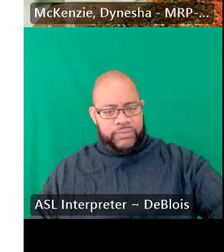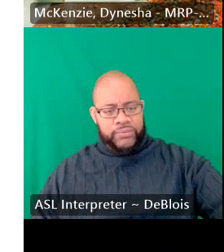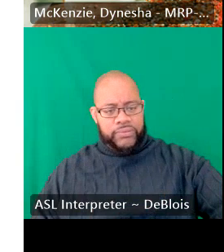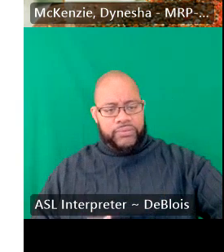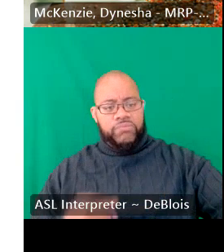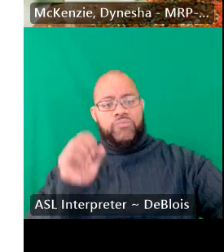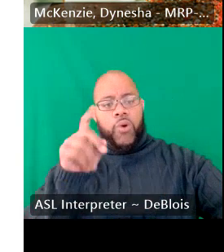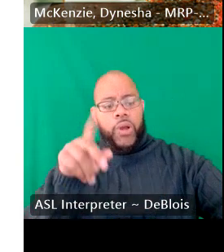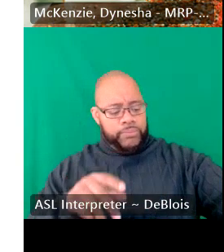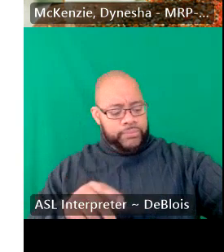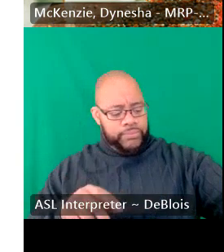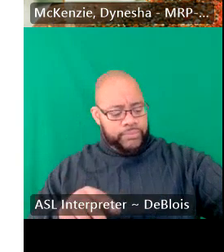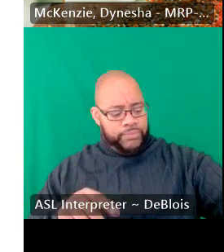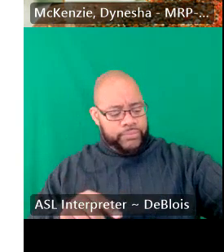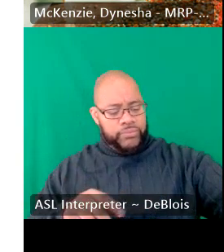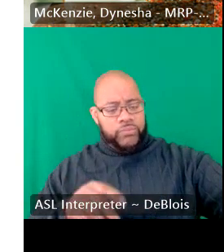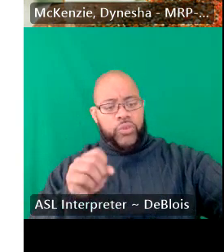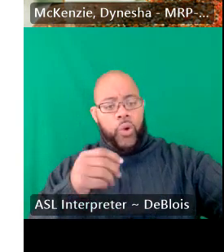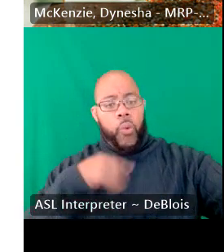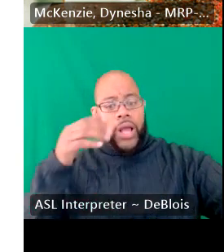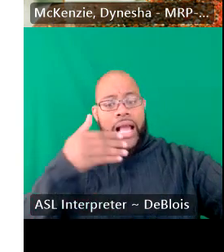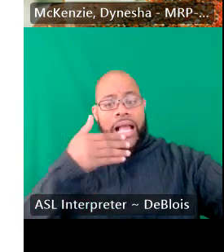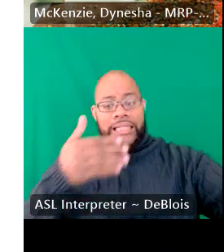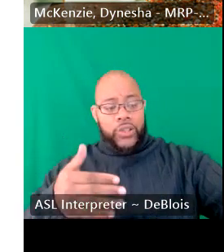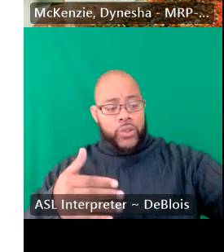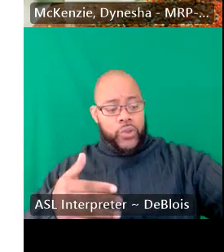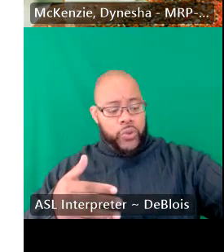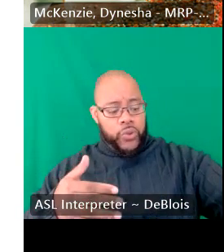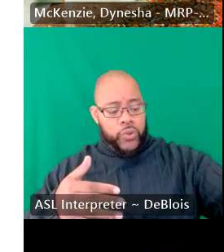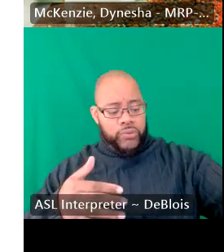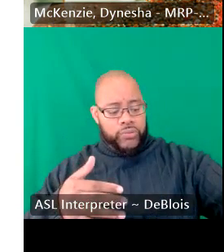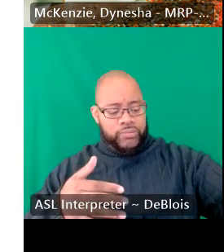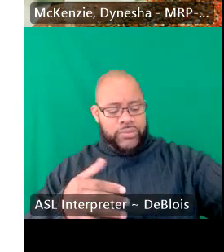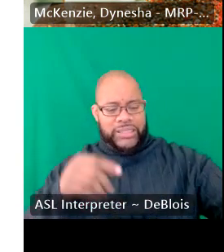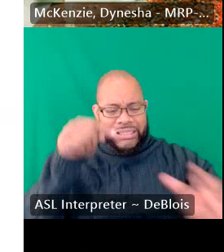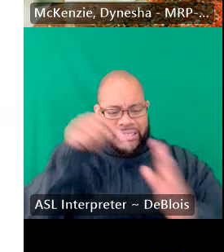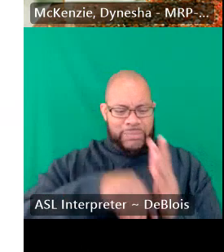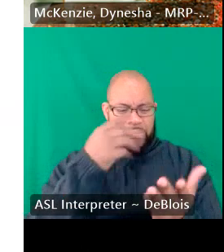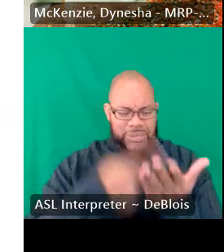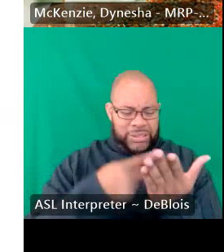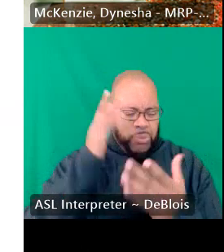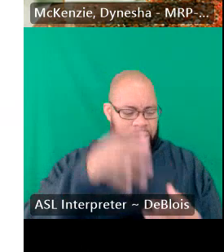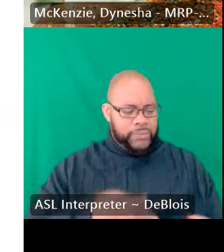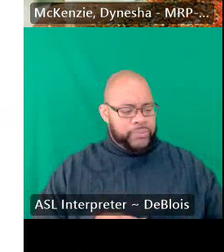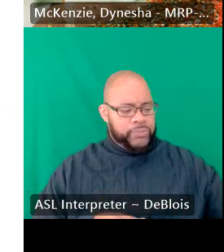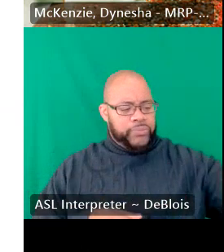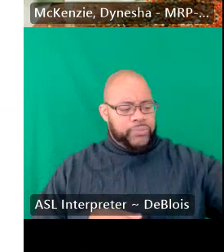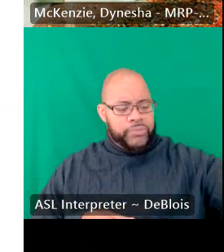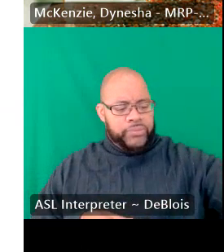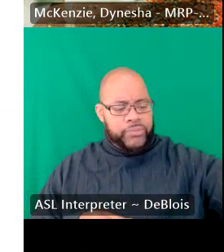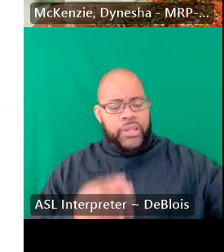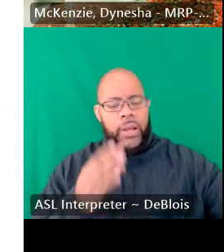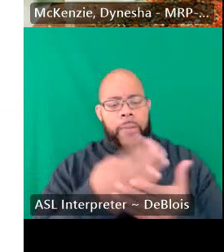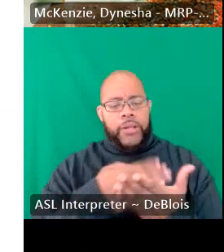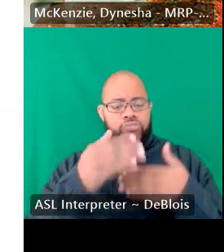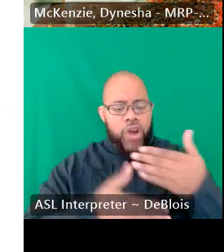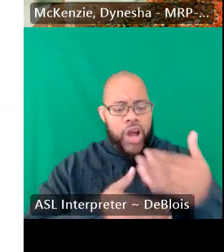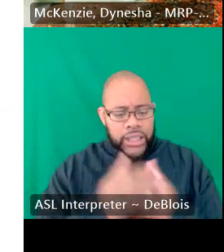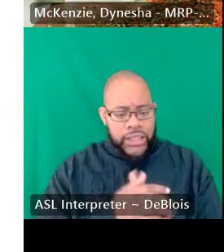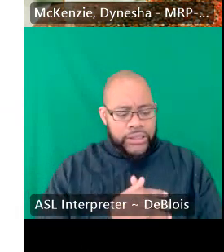Okay. So we will continue getting into the meat of these things. The overview of the budget process.